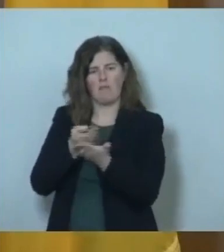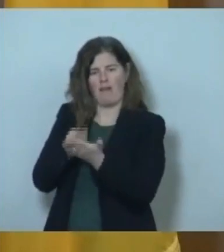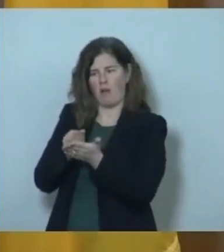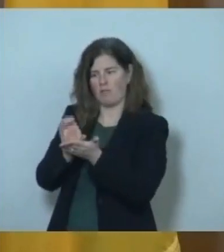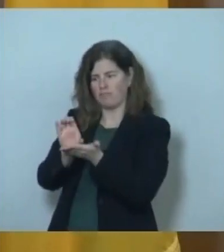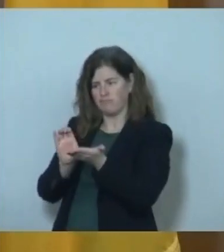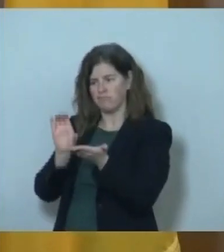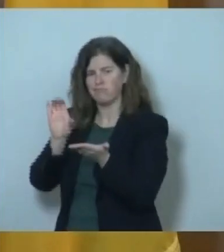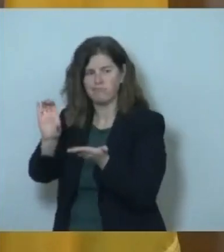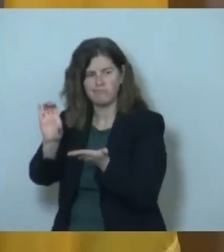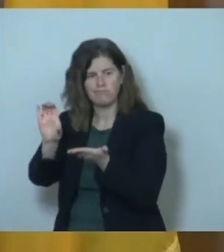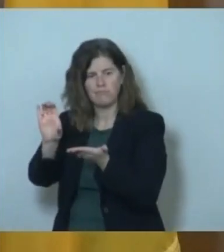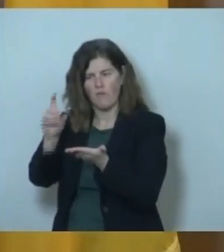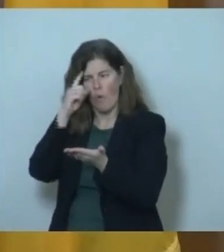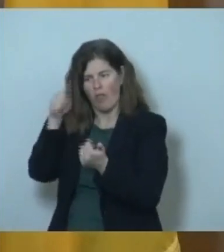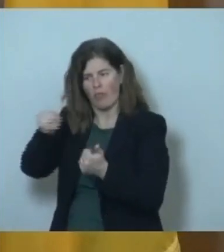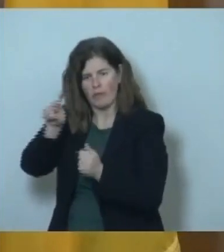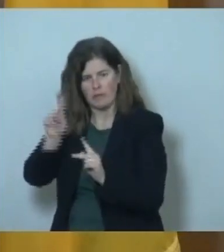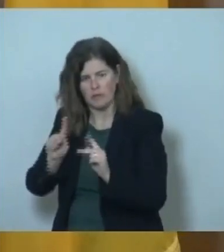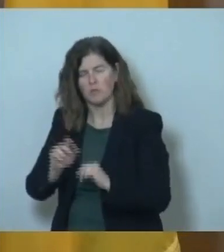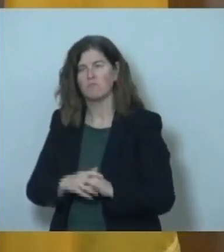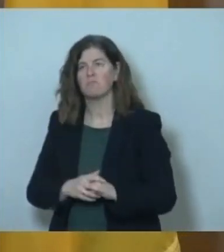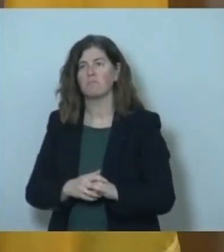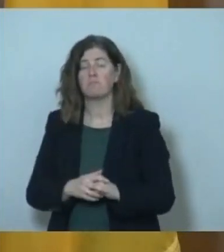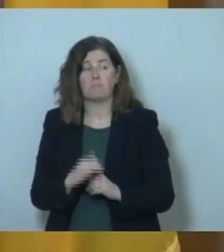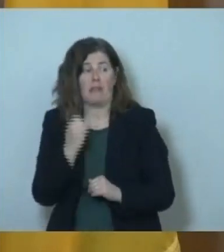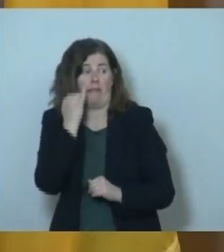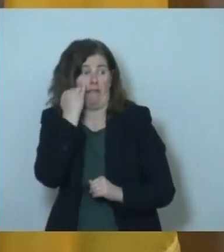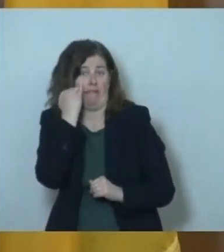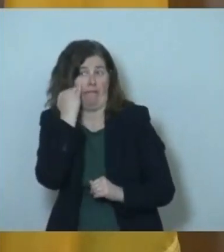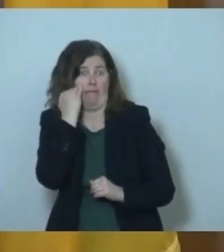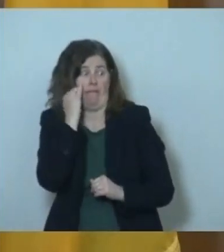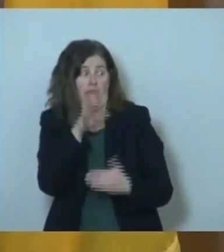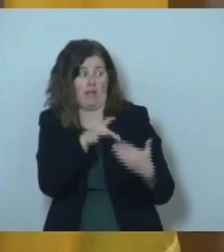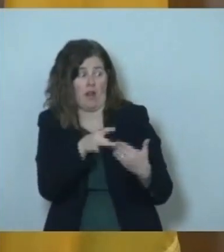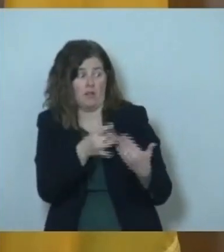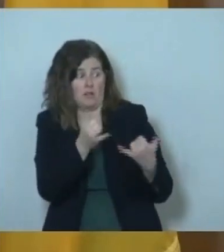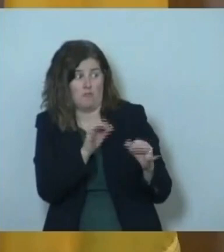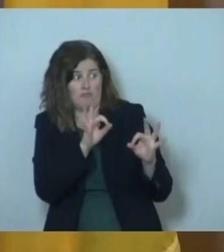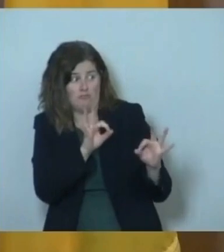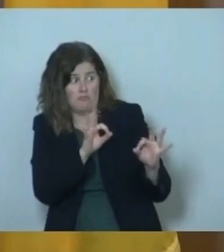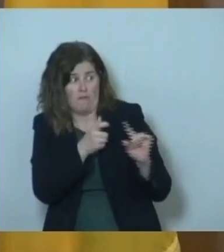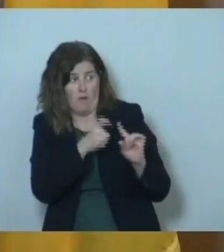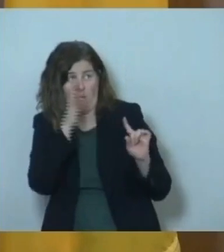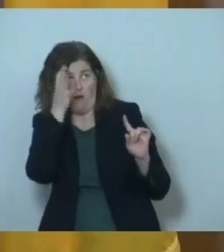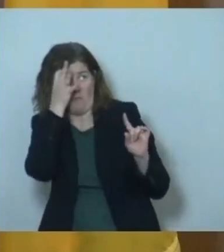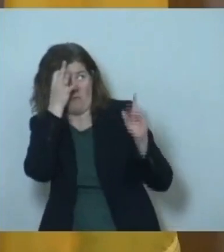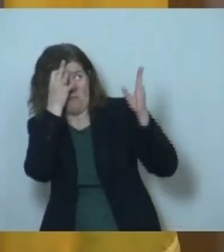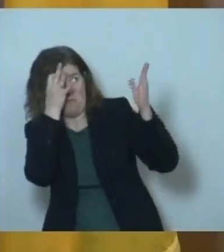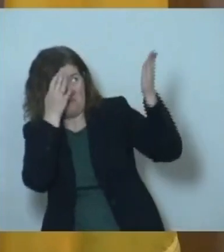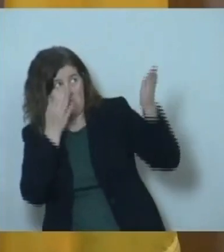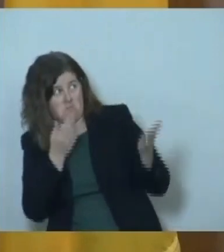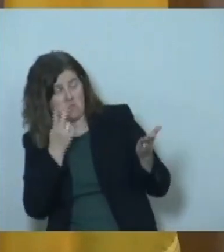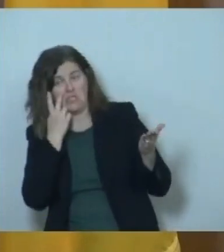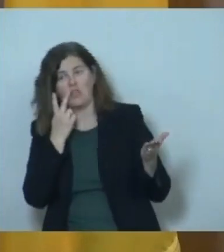out the door, assuming that guidance holds from the federal government, and then looking what other